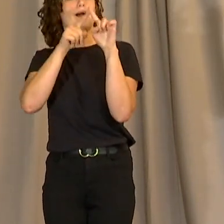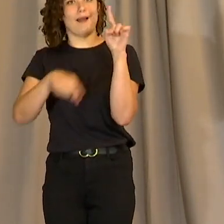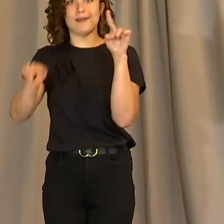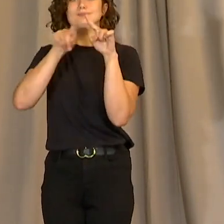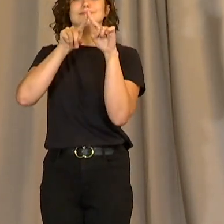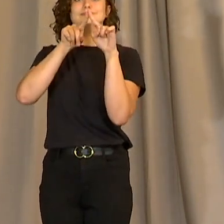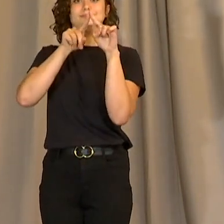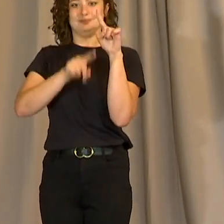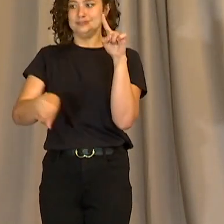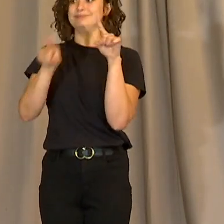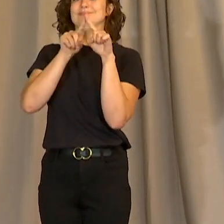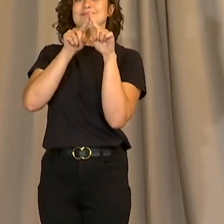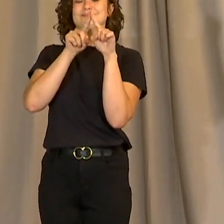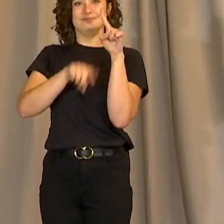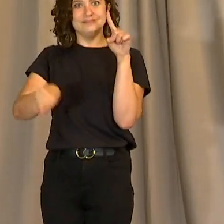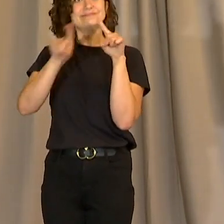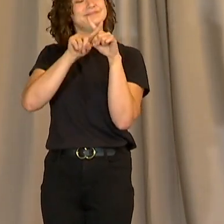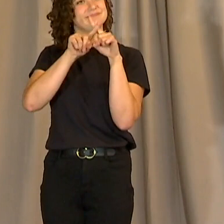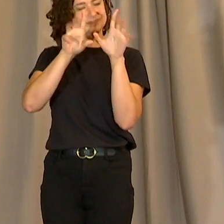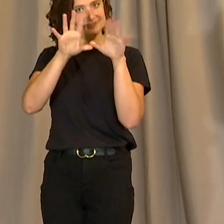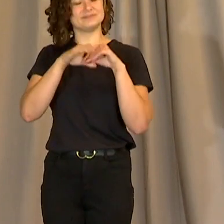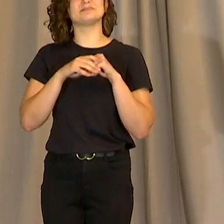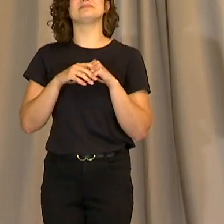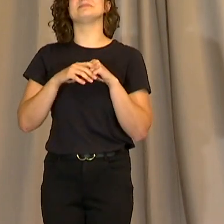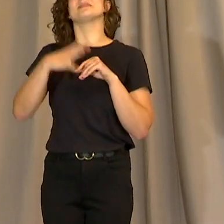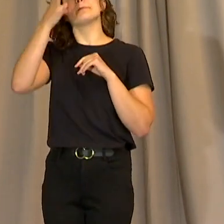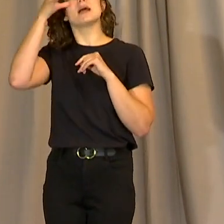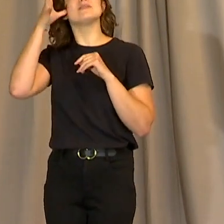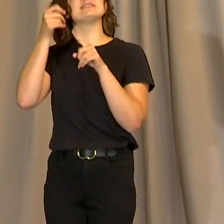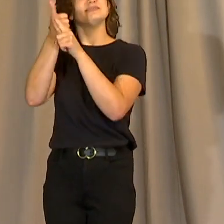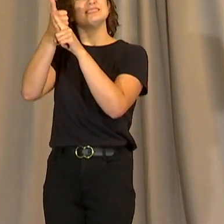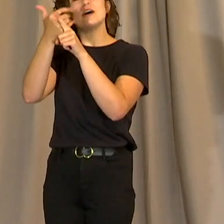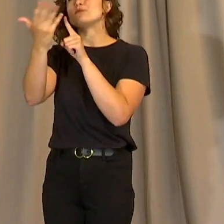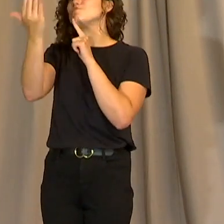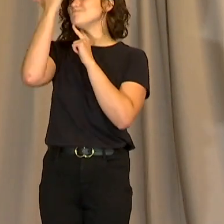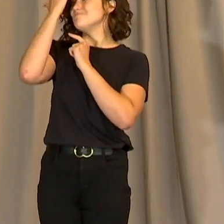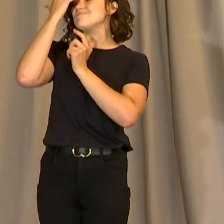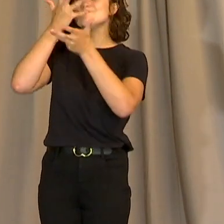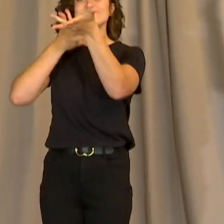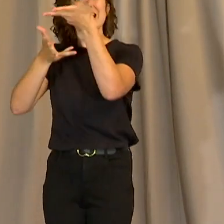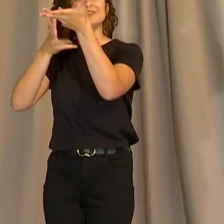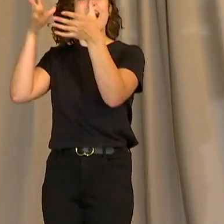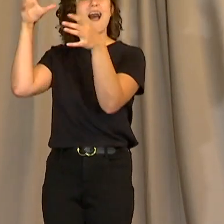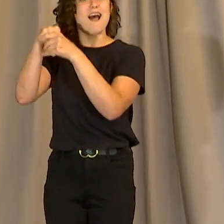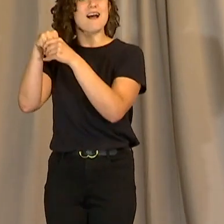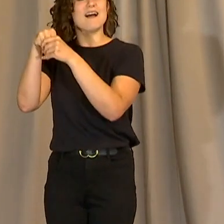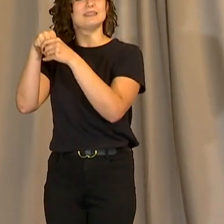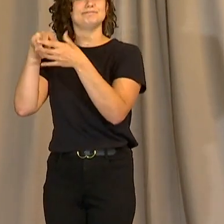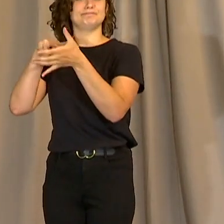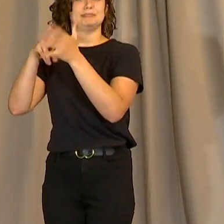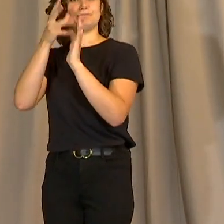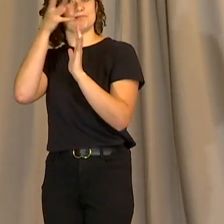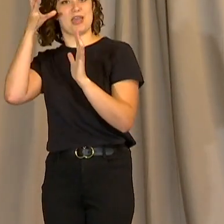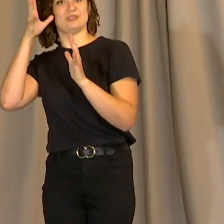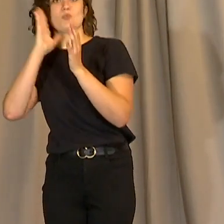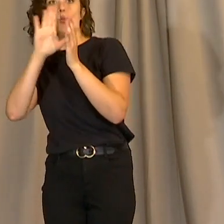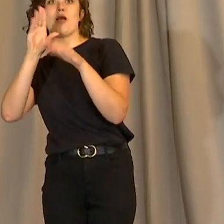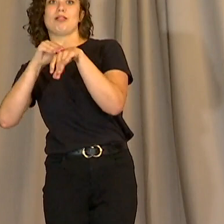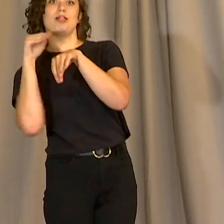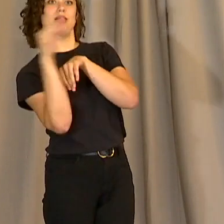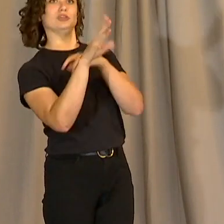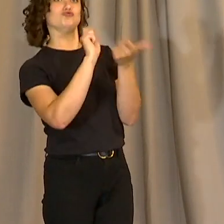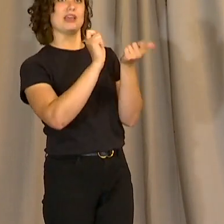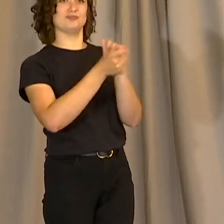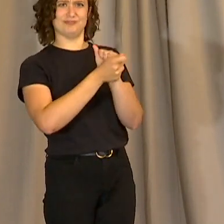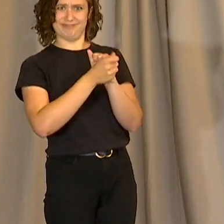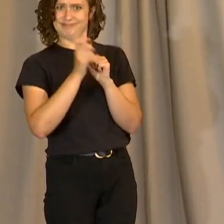parents become informed and engaged, they will make the change. And that's the way it should be. Community